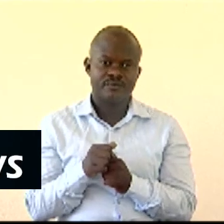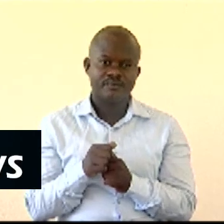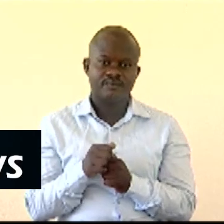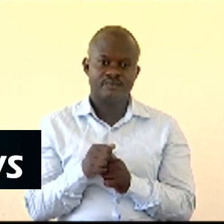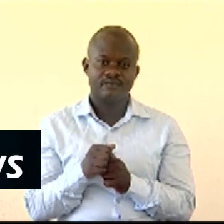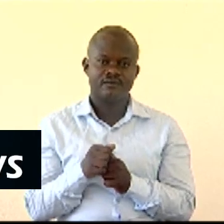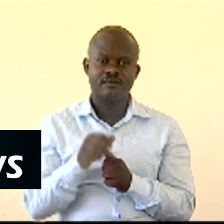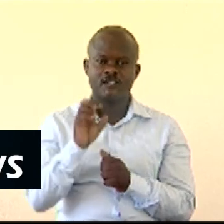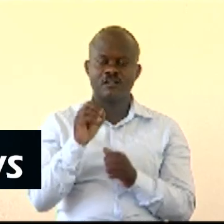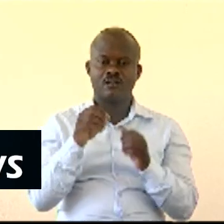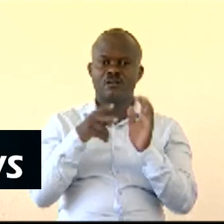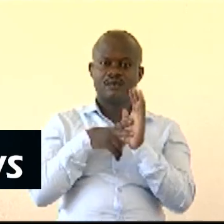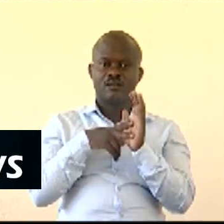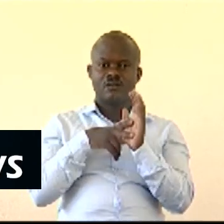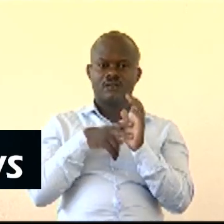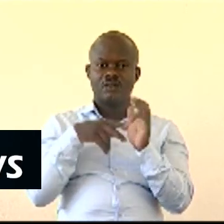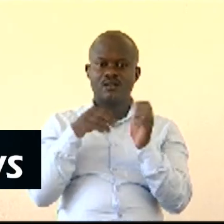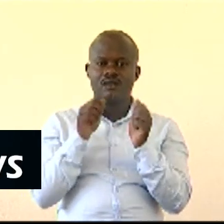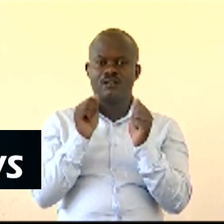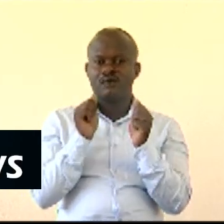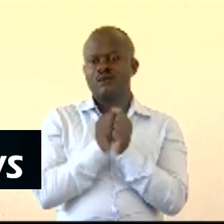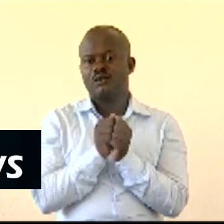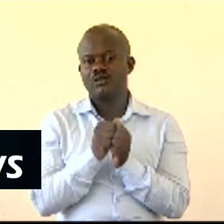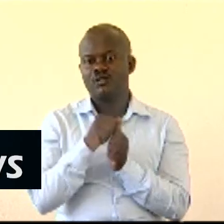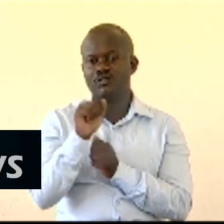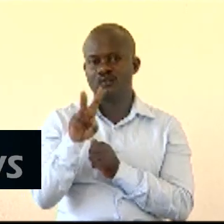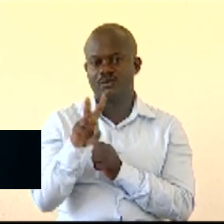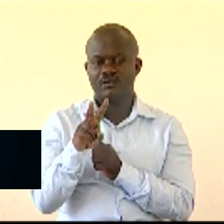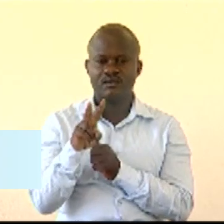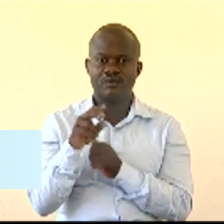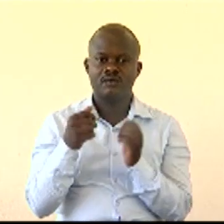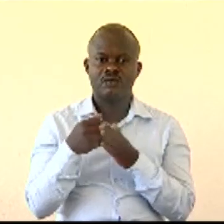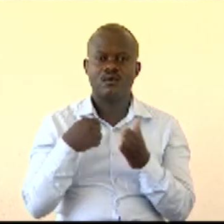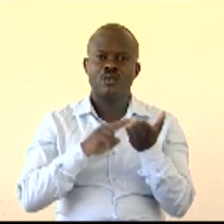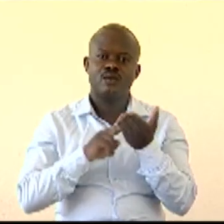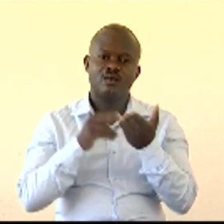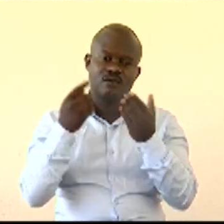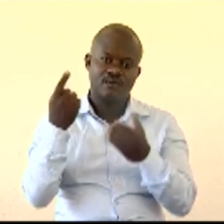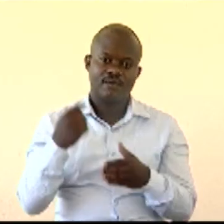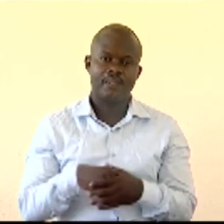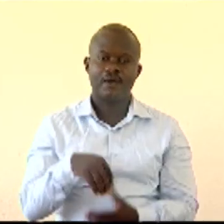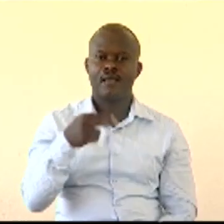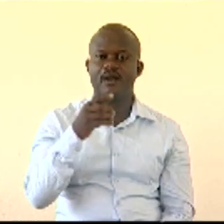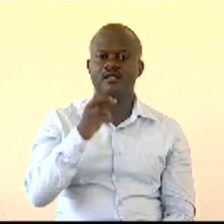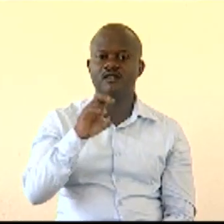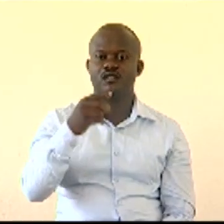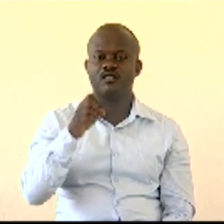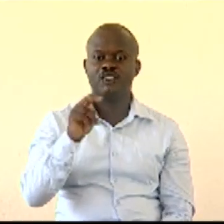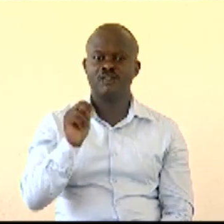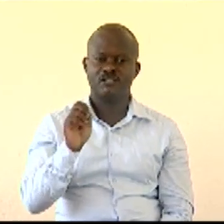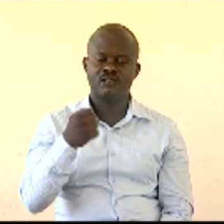Here it has been, what we have been given is oxygen, but for hydrogen, we use 1. Hydrogen